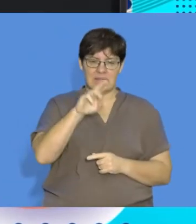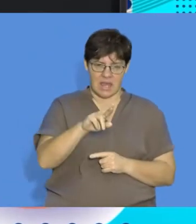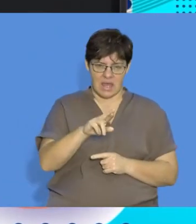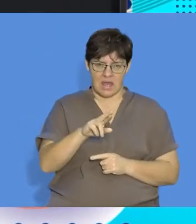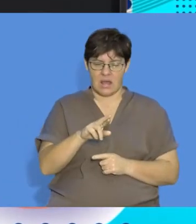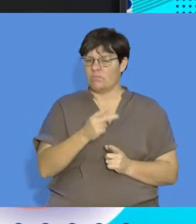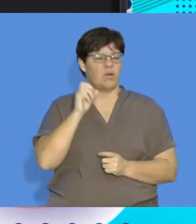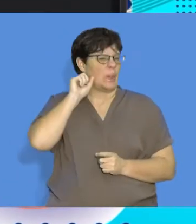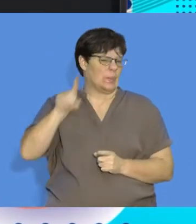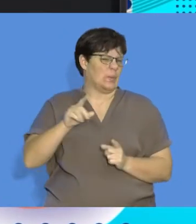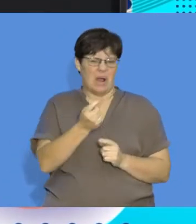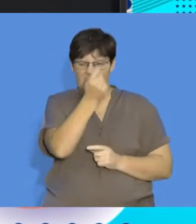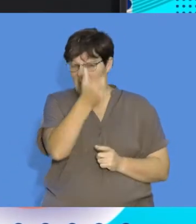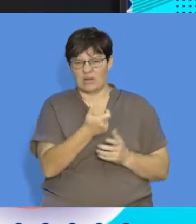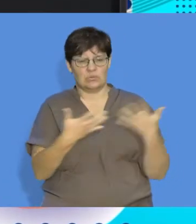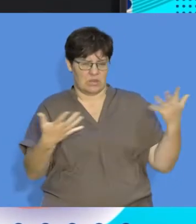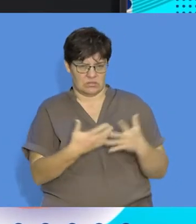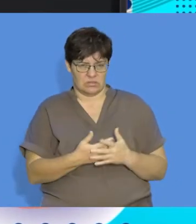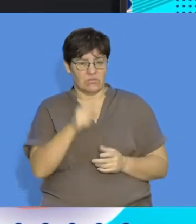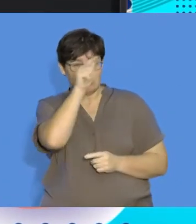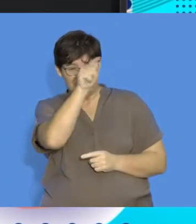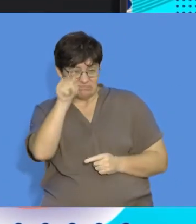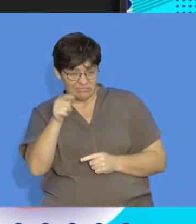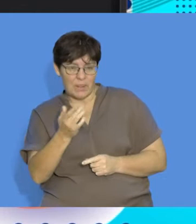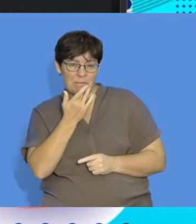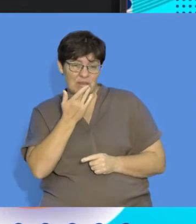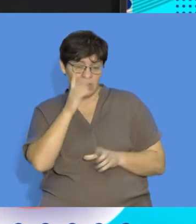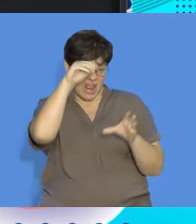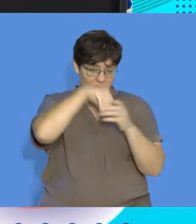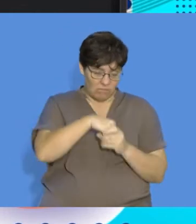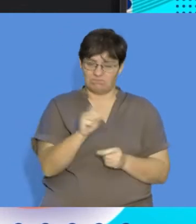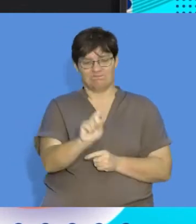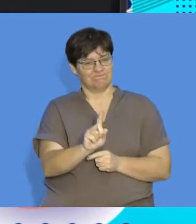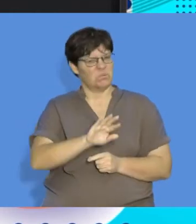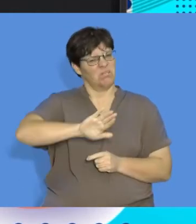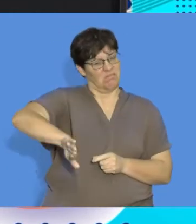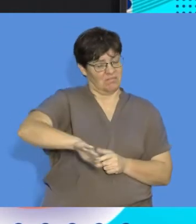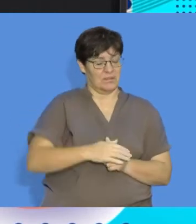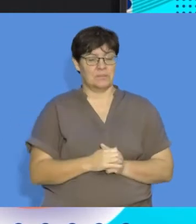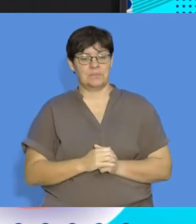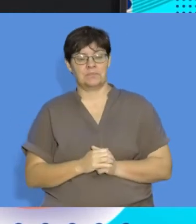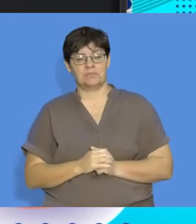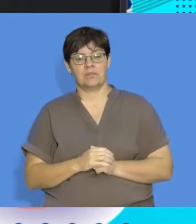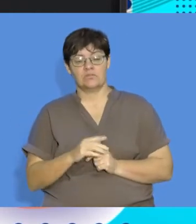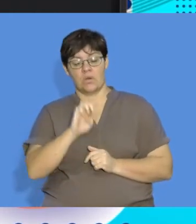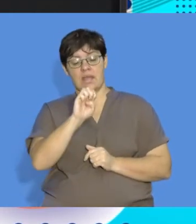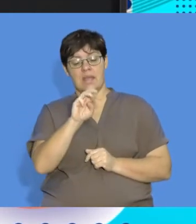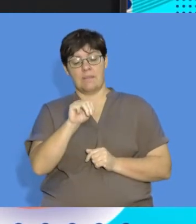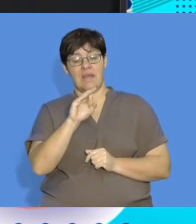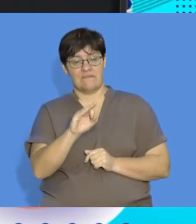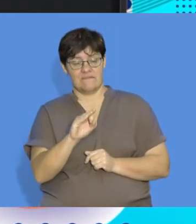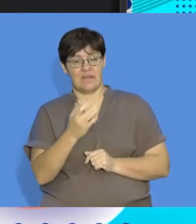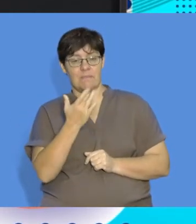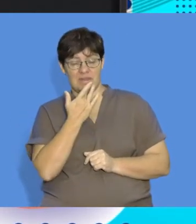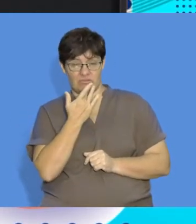are quite negligible. So we will not take the internal resistance of the battery into account. So we are saying that the EMF